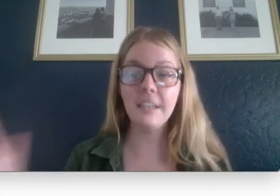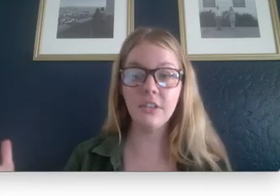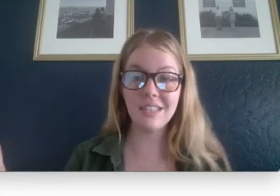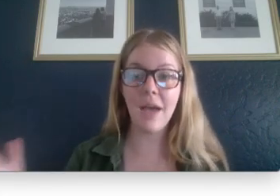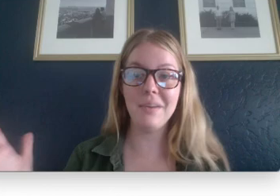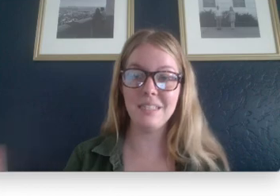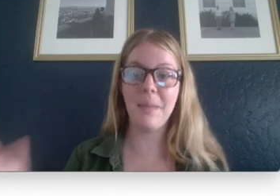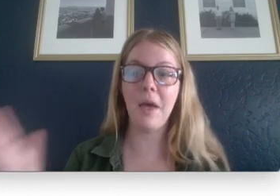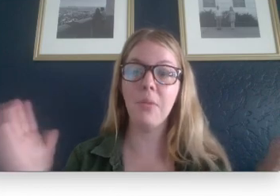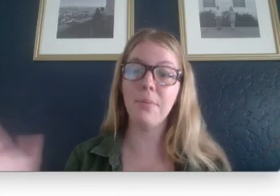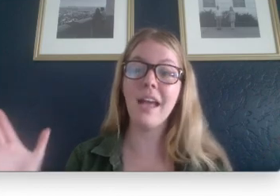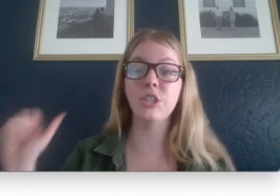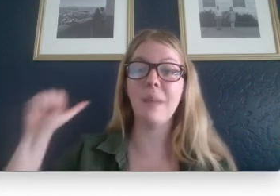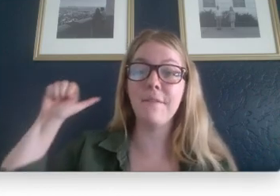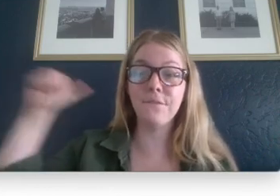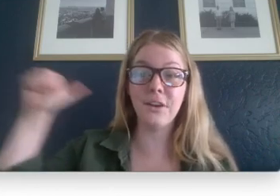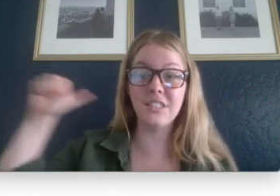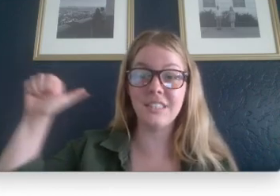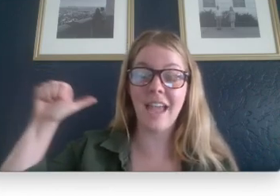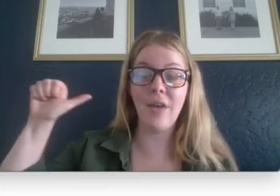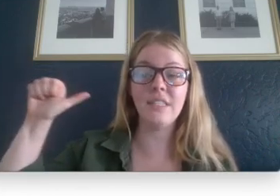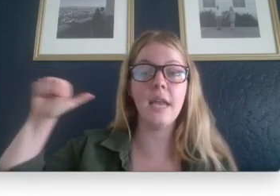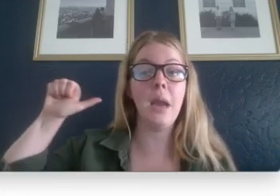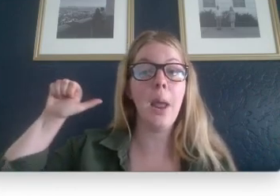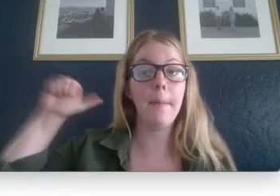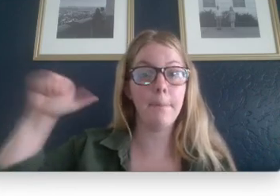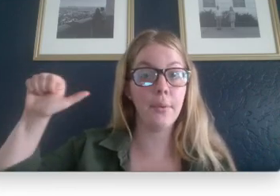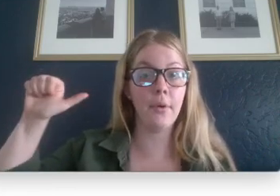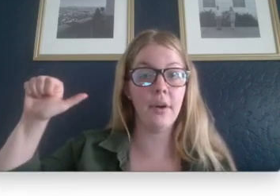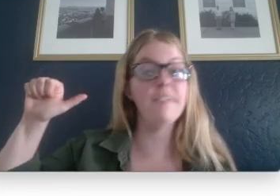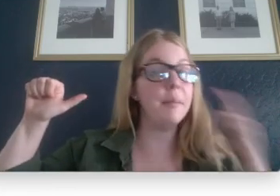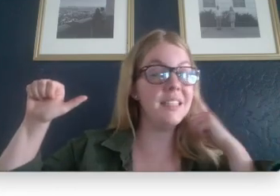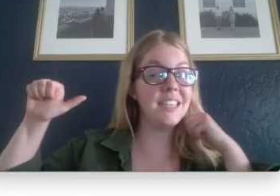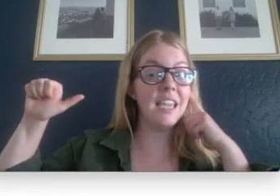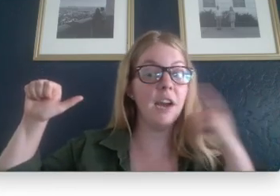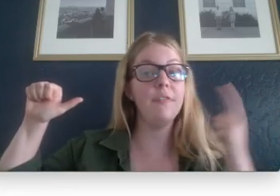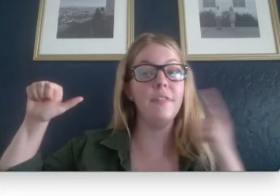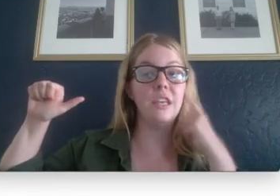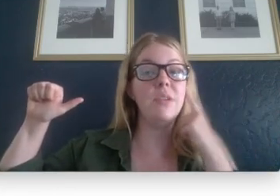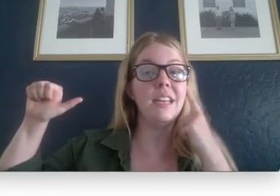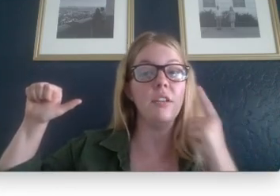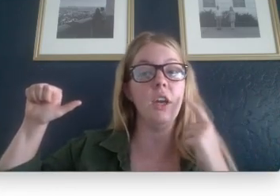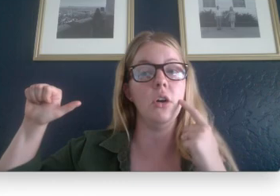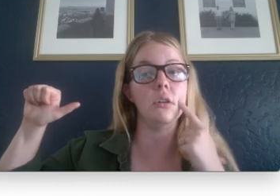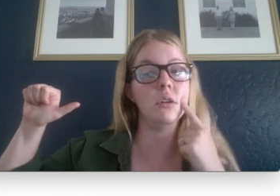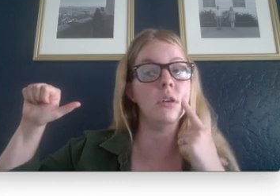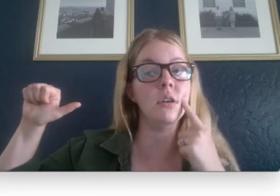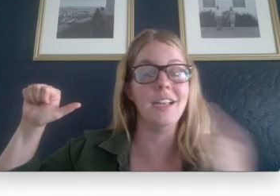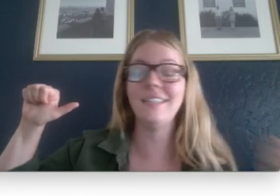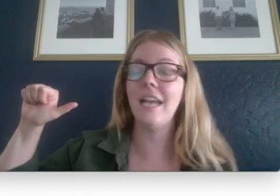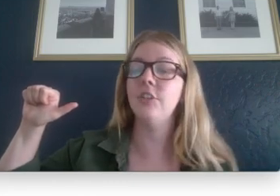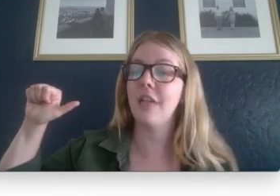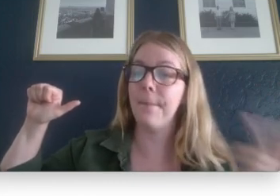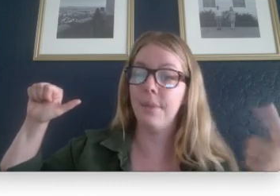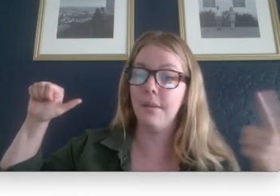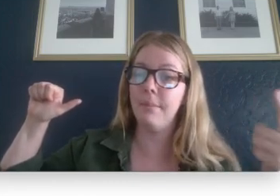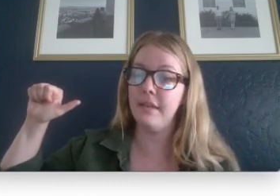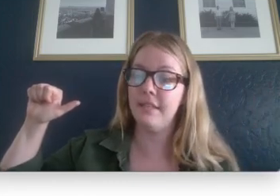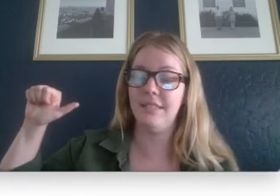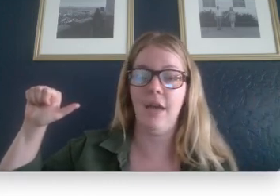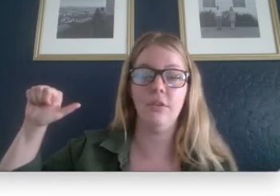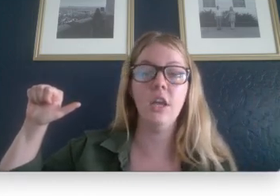And here's how we spell brush. My first sound said brr. If I'm listening carefully, you can hear the attach that